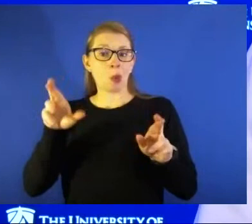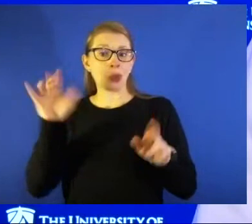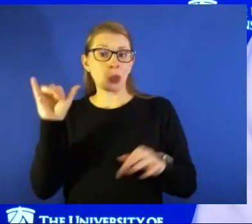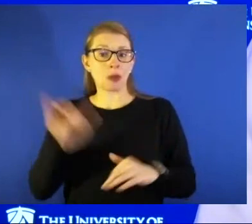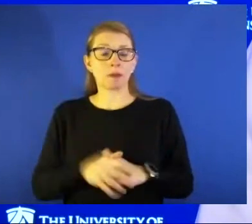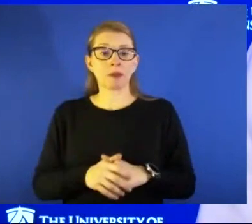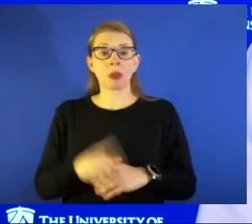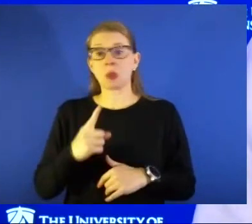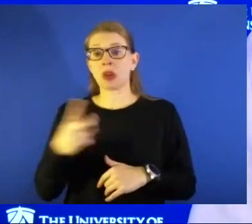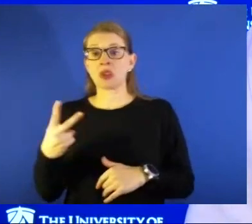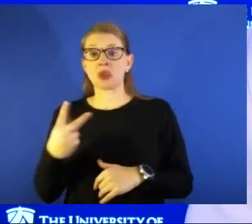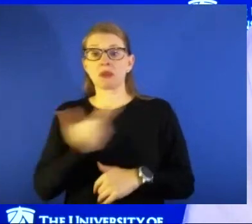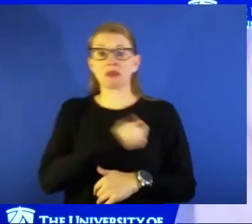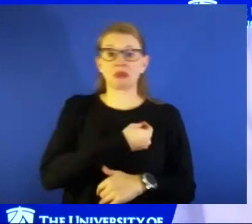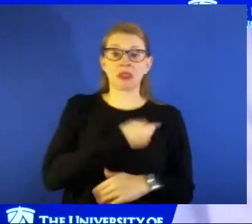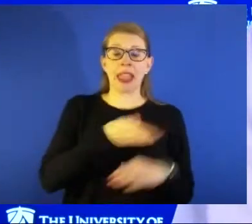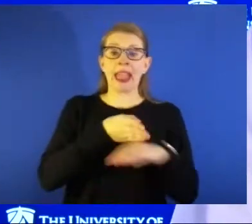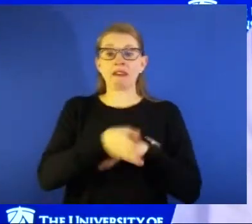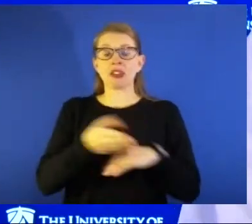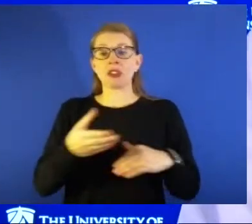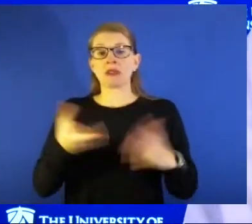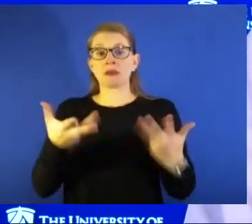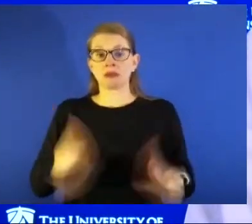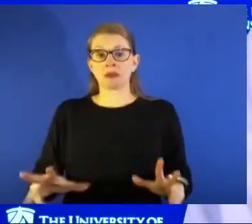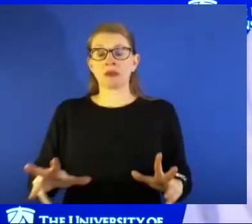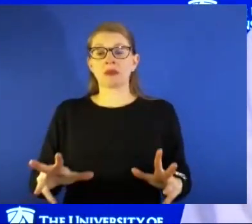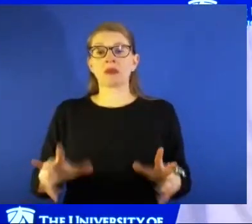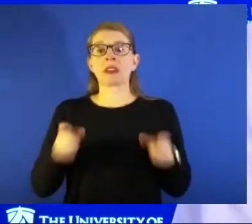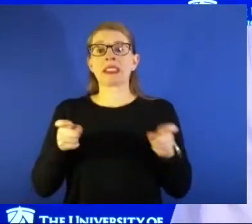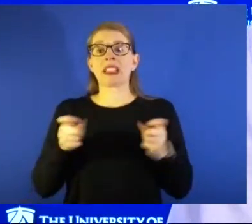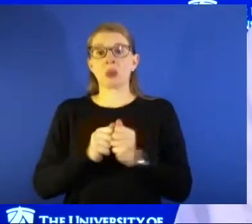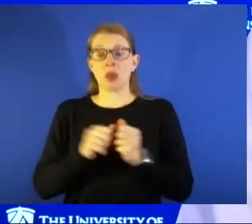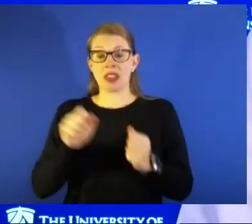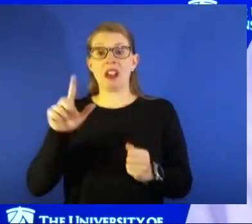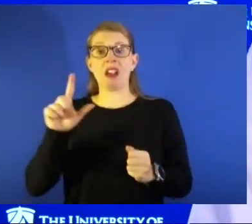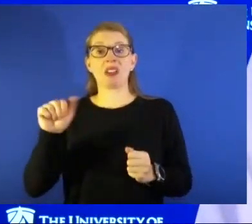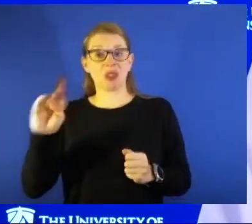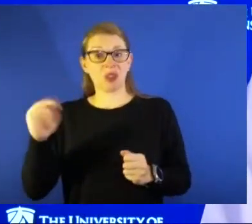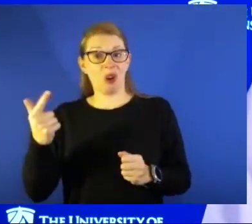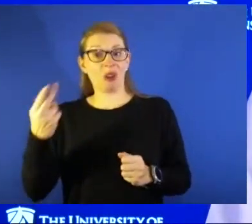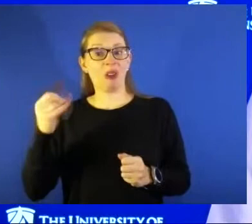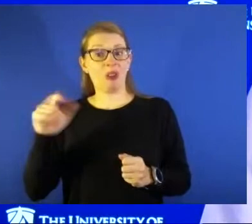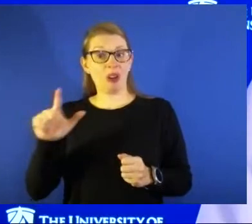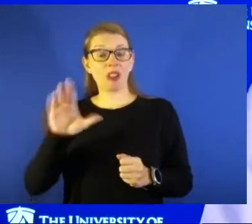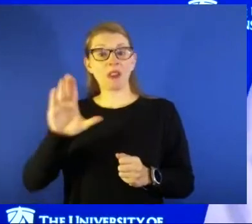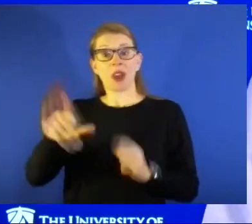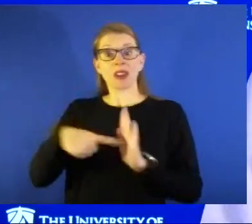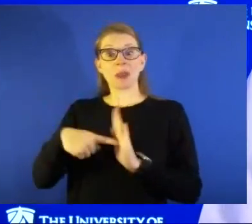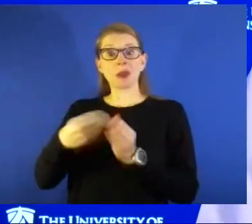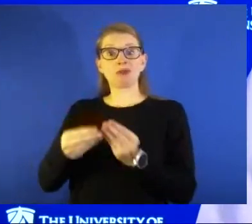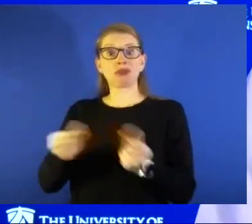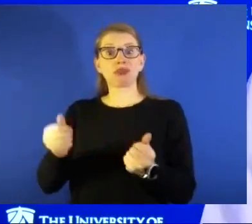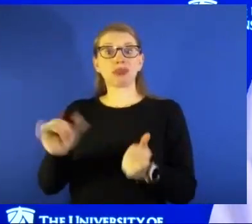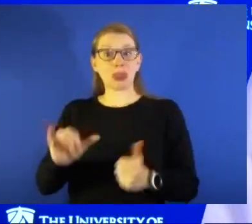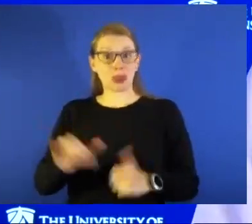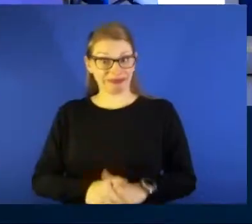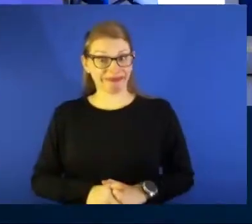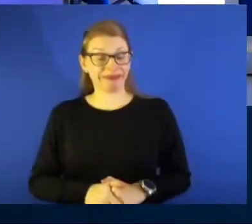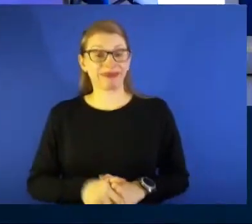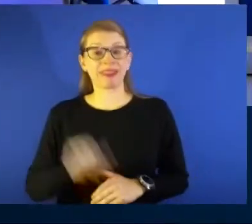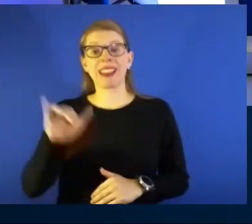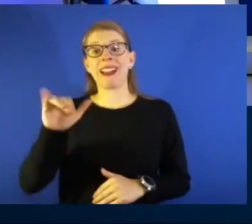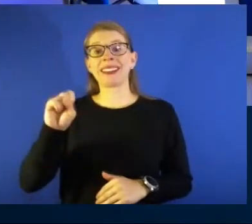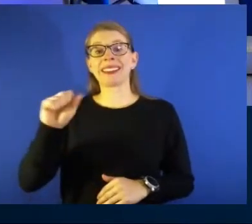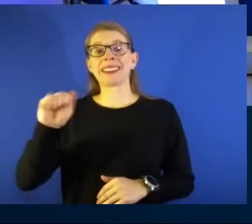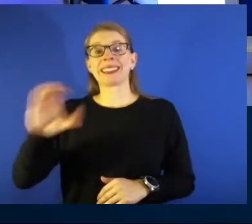vaccines after having been dealing with long COVID, and some of their symptoms have resolved as well. Isaac has a question, Dr. Hawkinson.